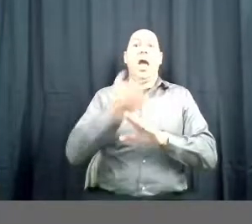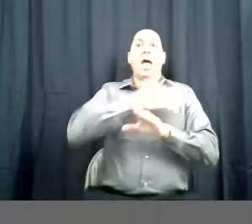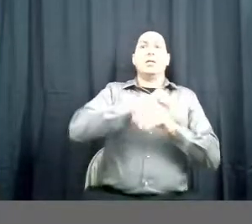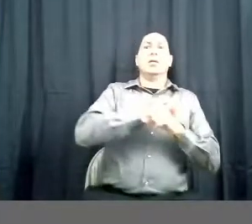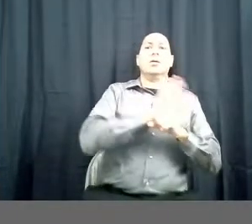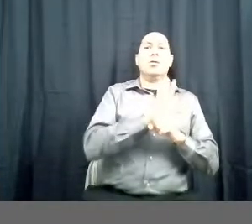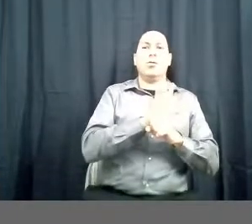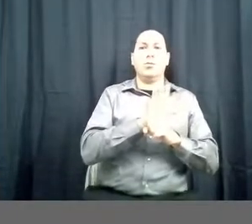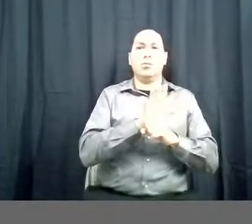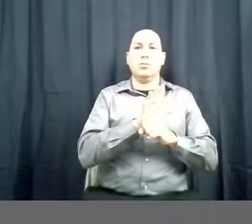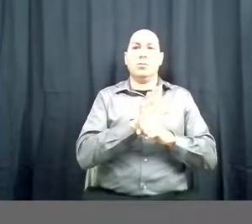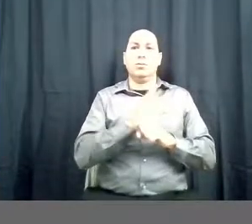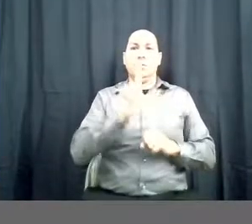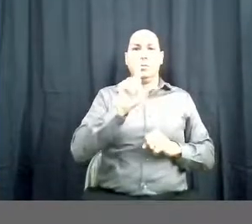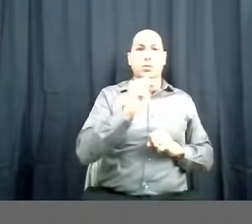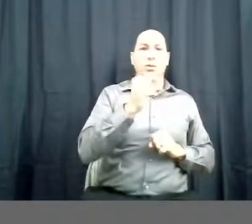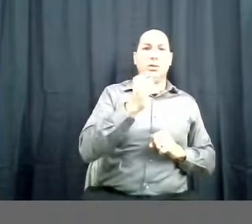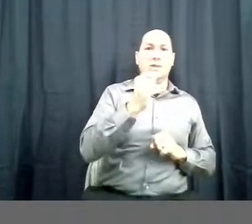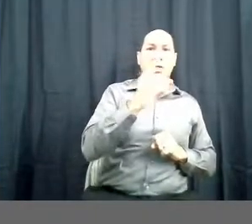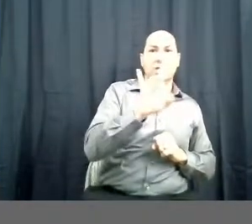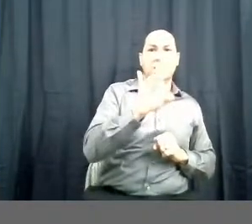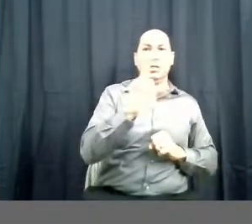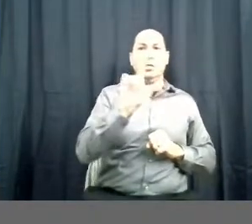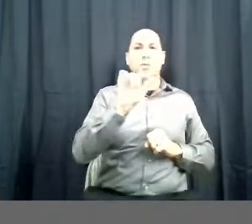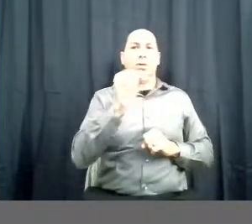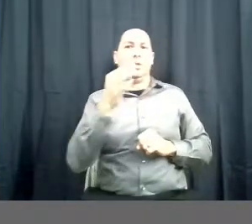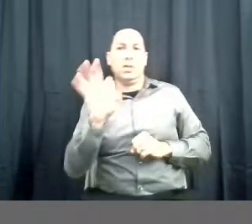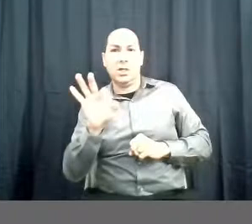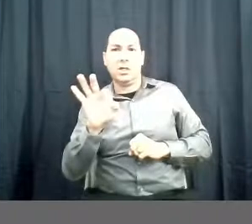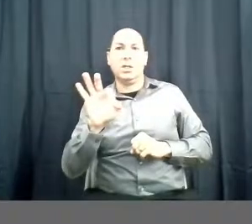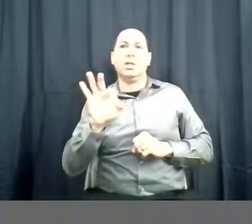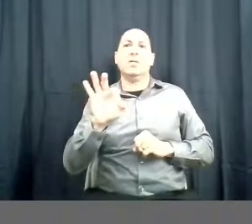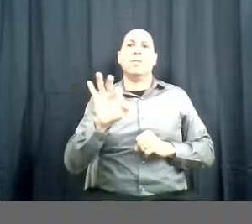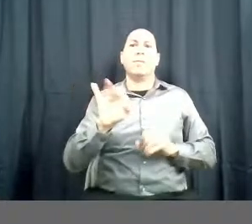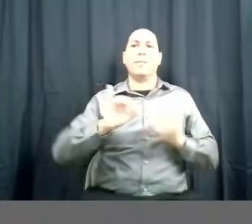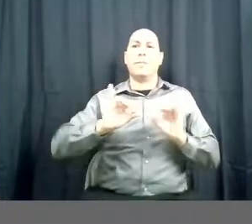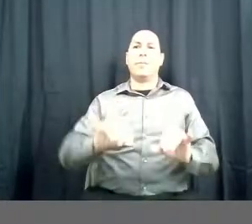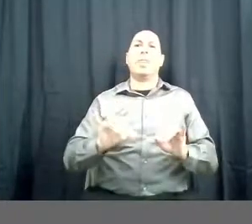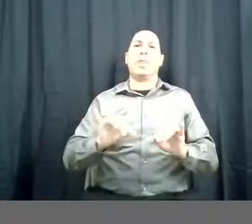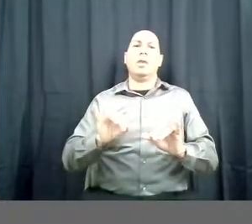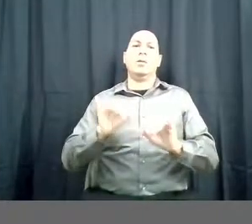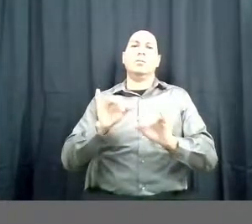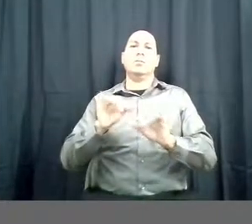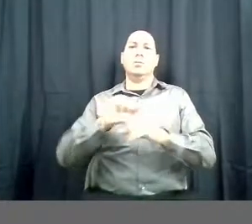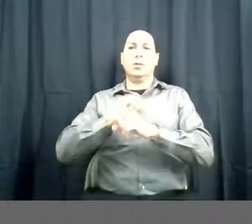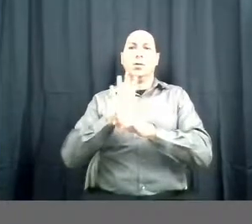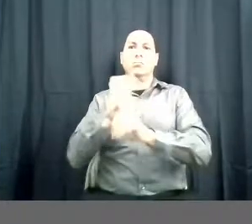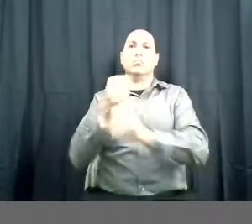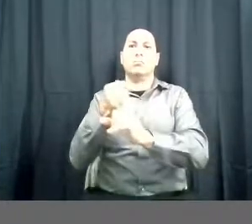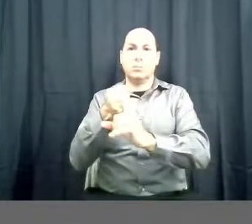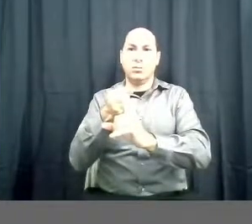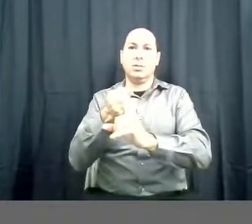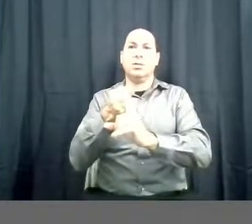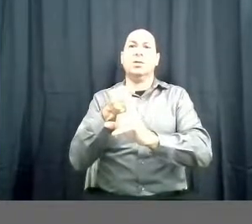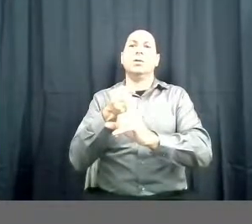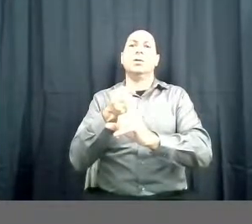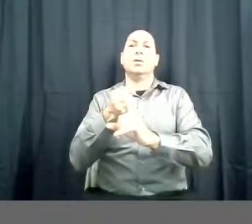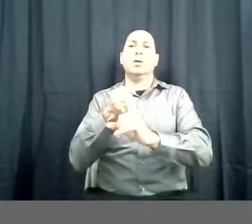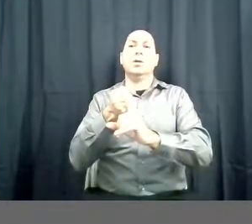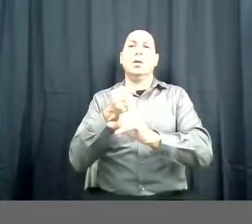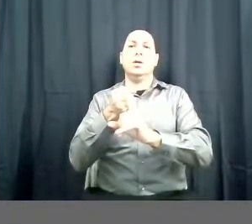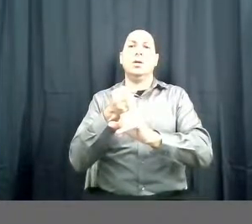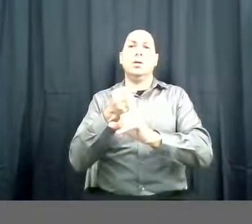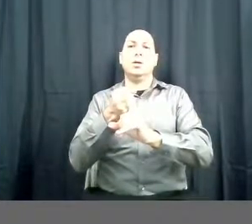19. They have underperformed what our projection was before COVID hit. So they came out $100